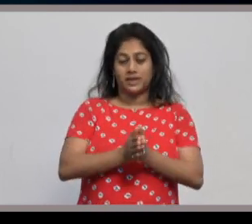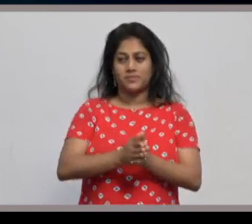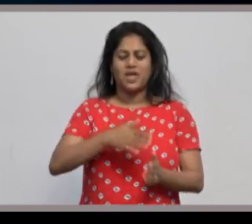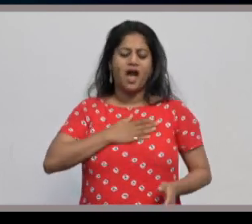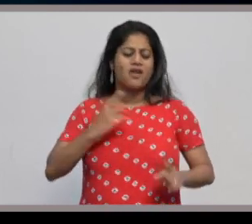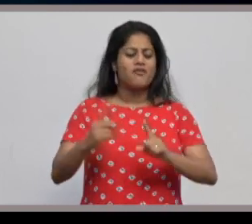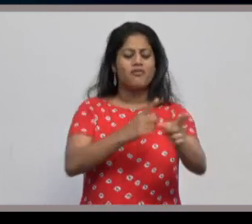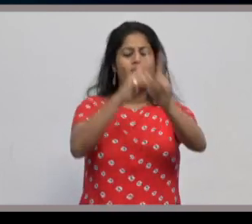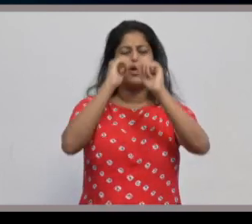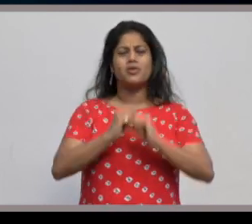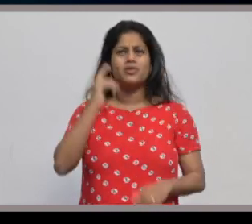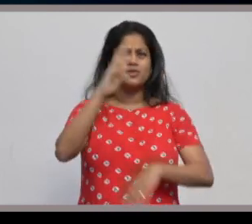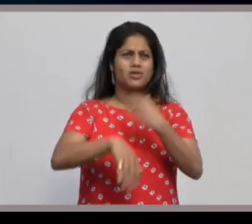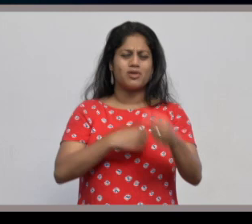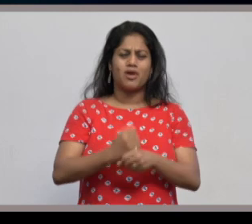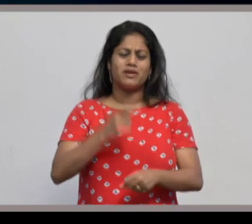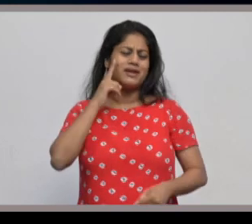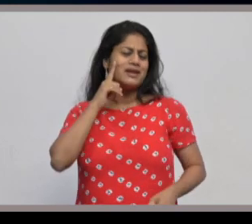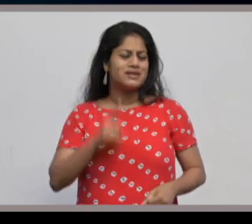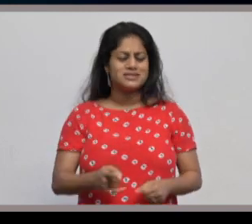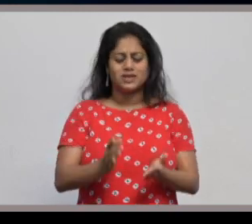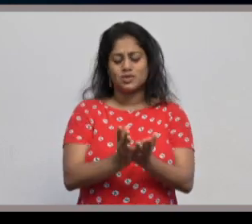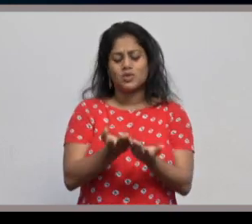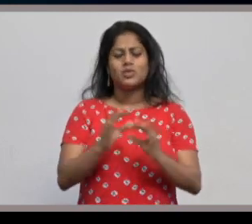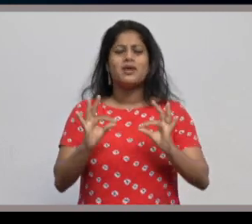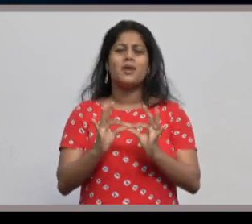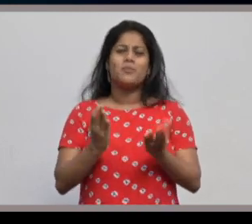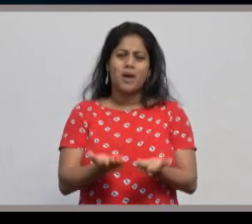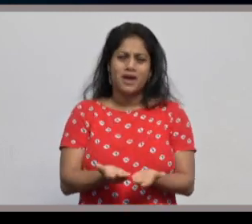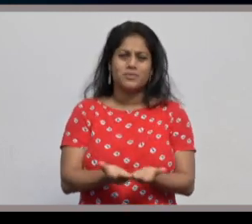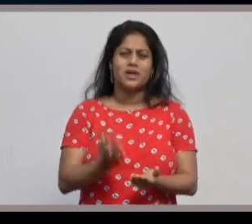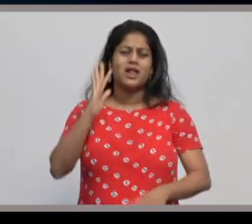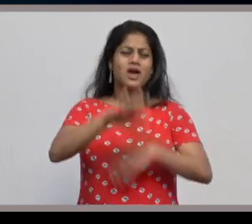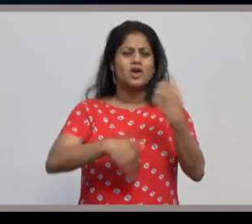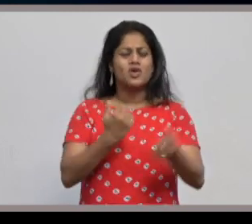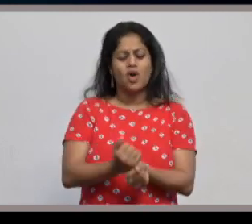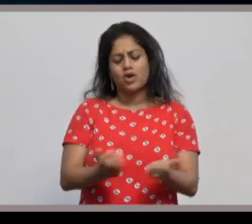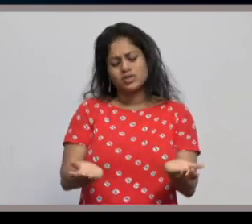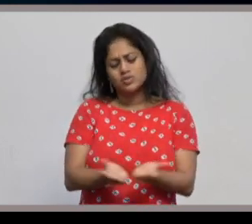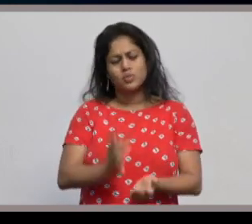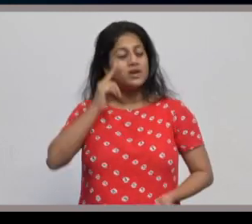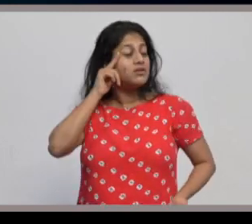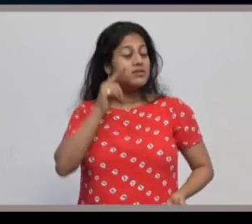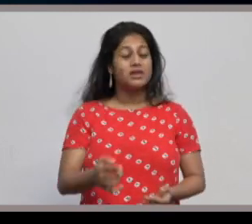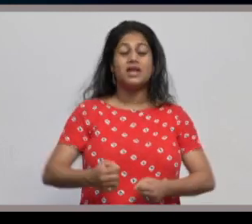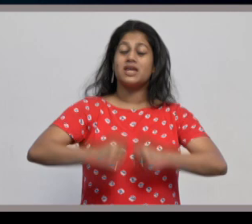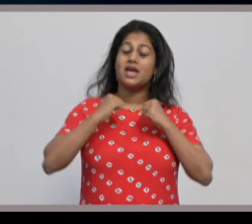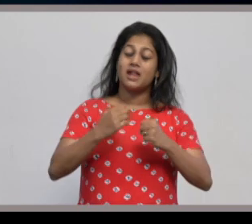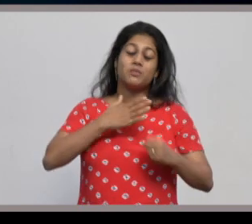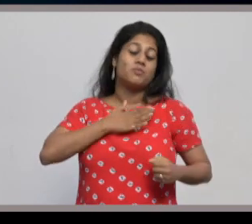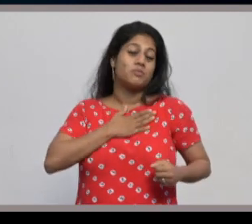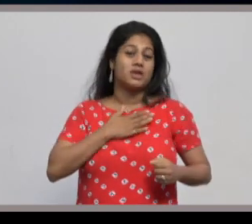People's Church, where I started reading and meditating on God's Word more intensely. And during this time, I gained